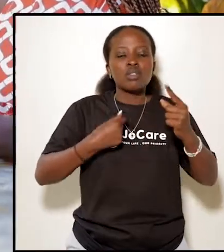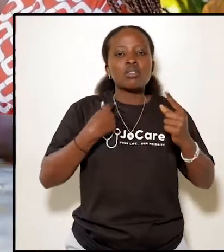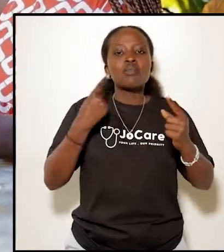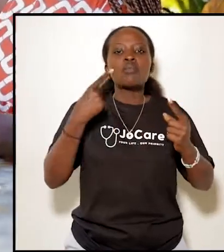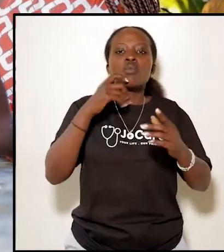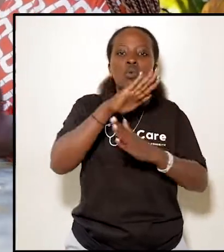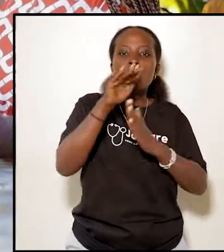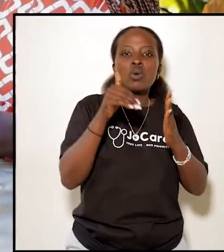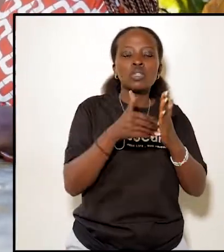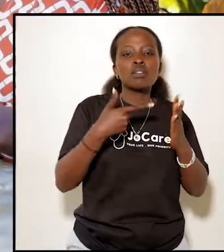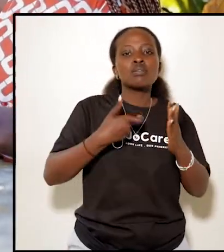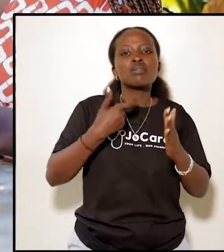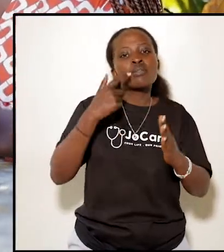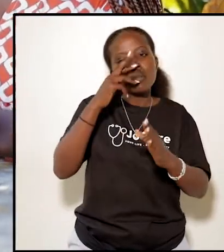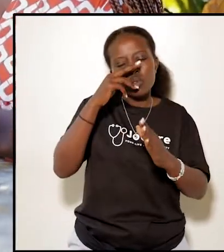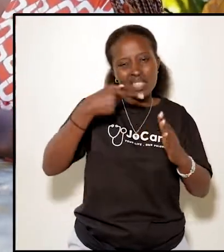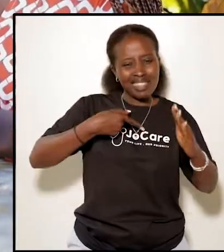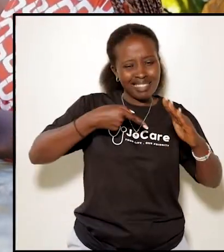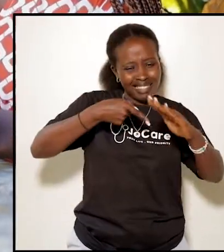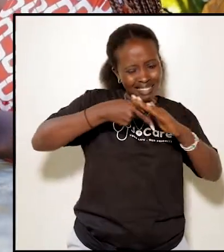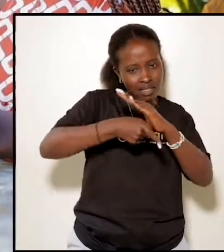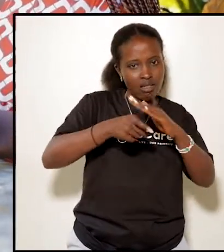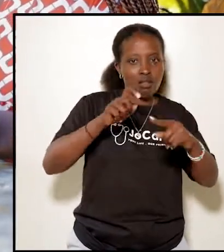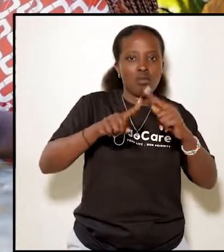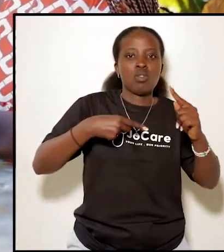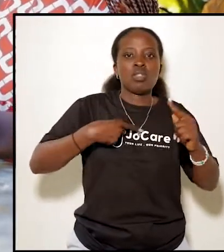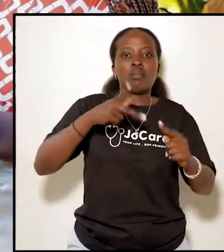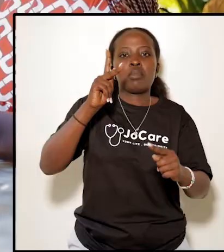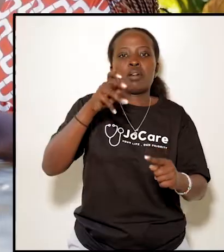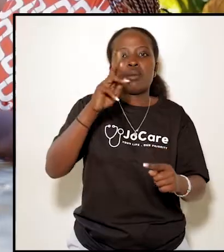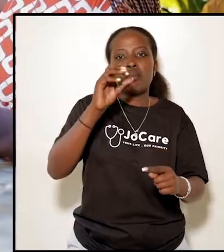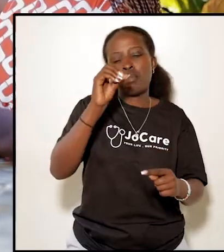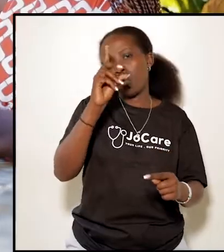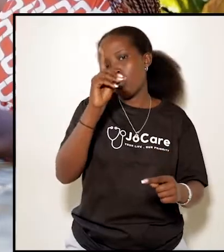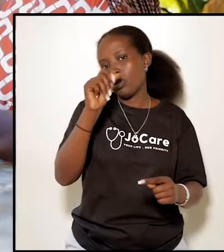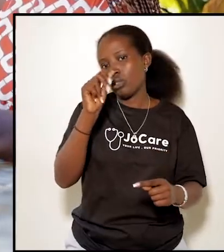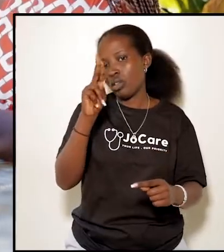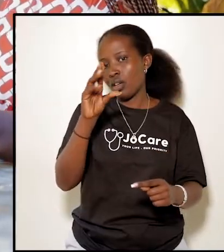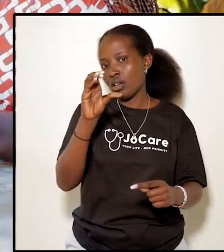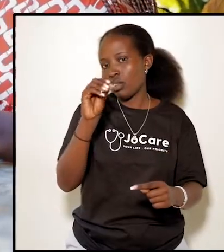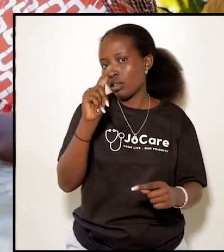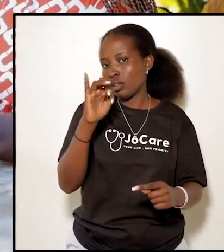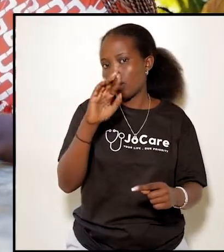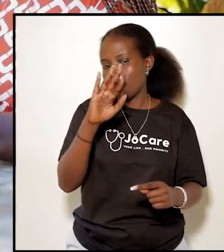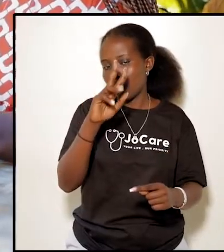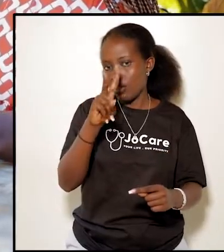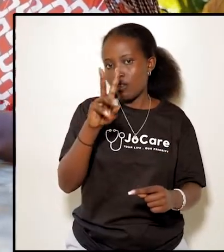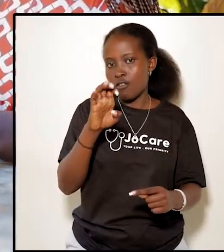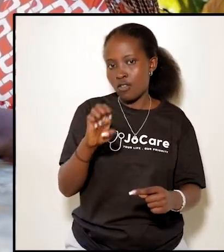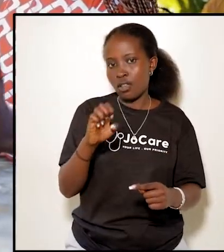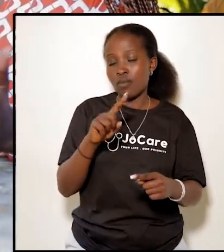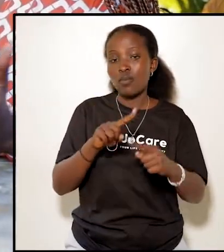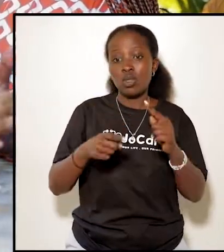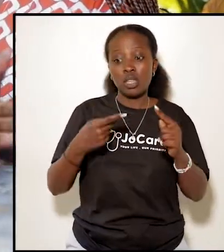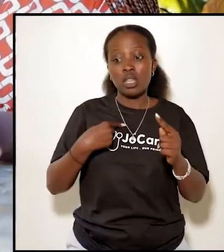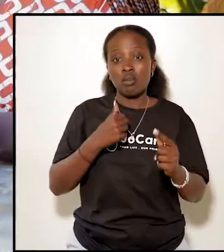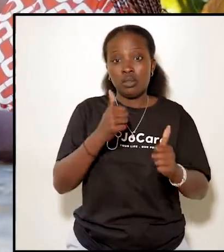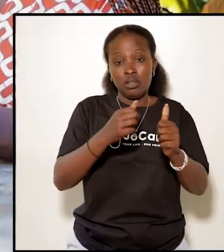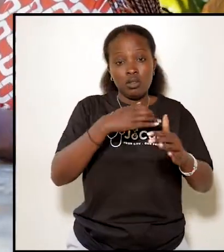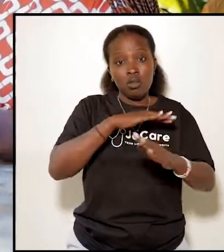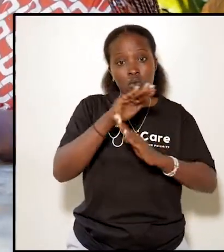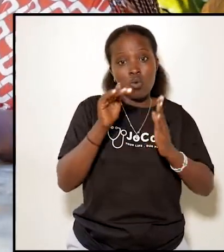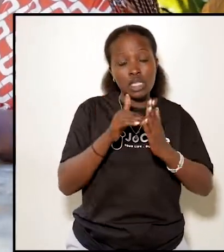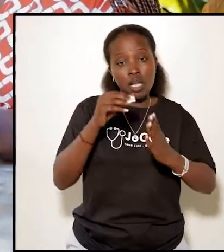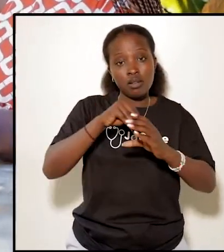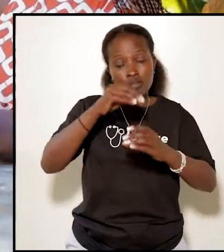at the ovary, then obviously it's not gonna be reproductive or be as active as it should be. Okay. So